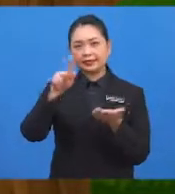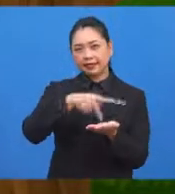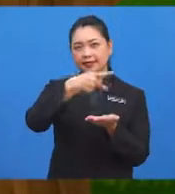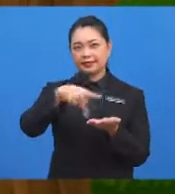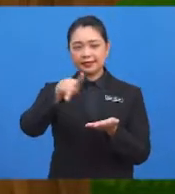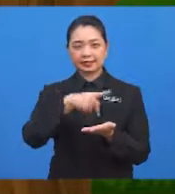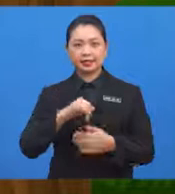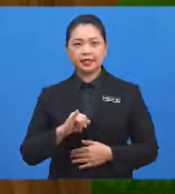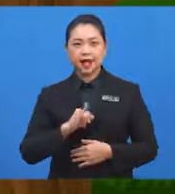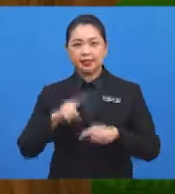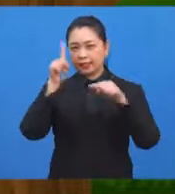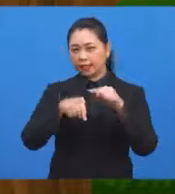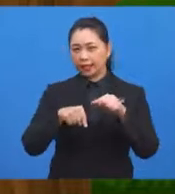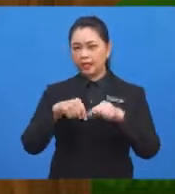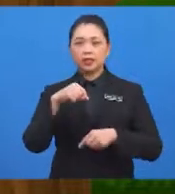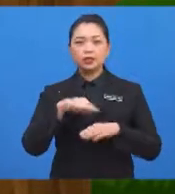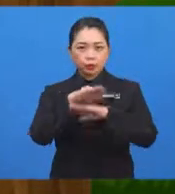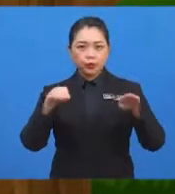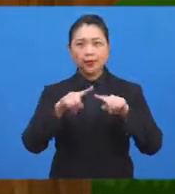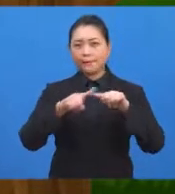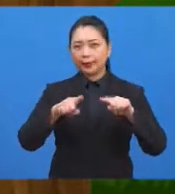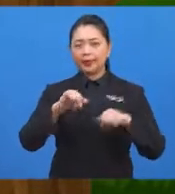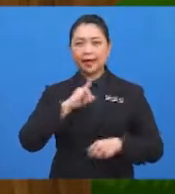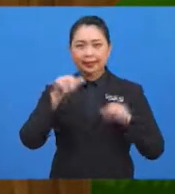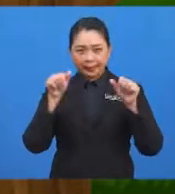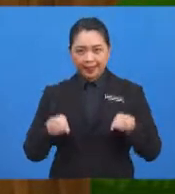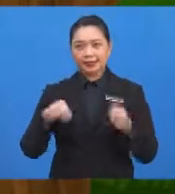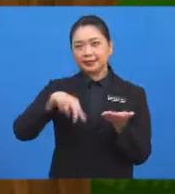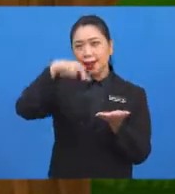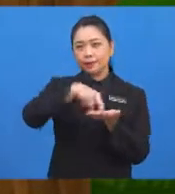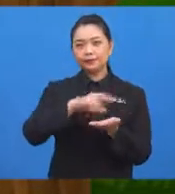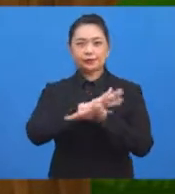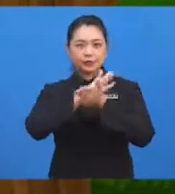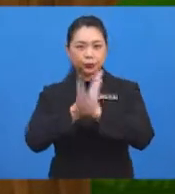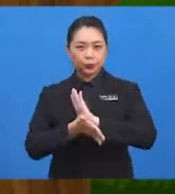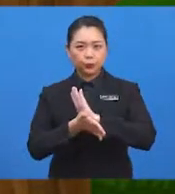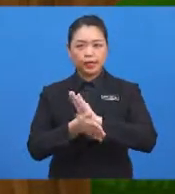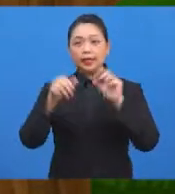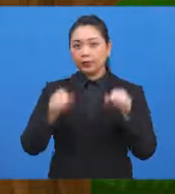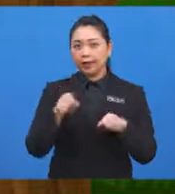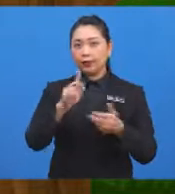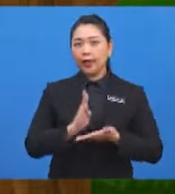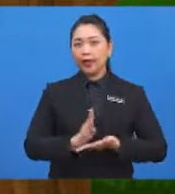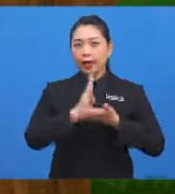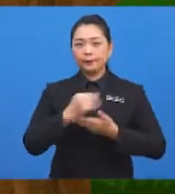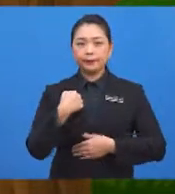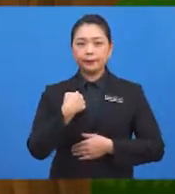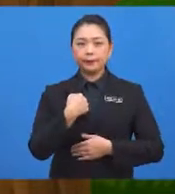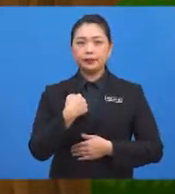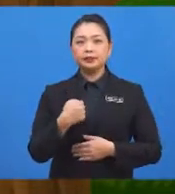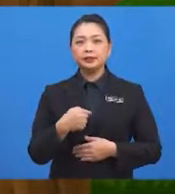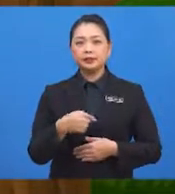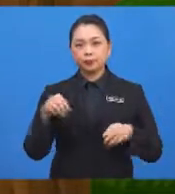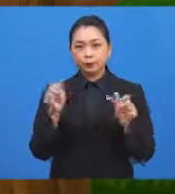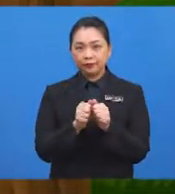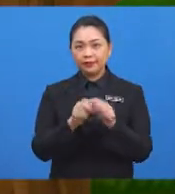dance. I can't swim, but I can jump! So, can you help me read these